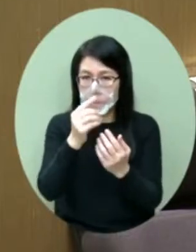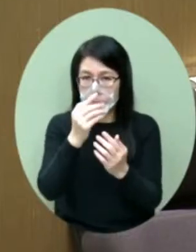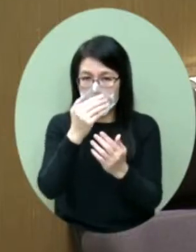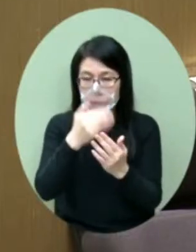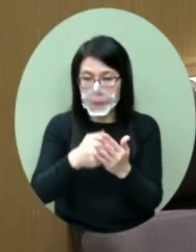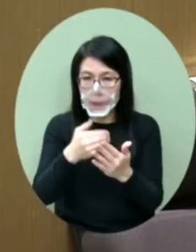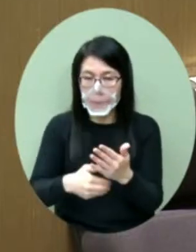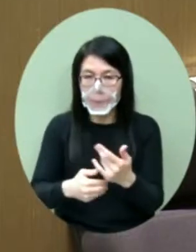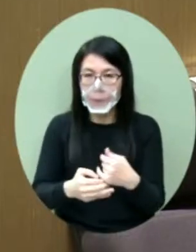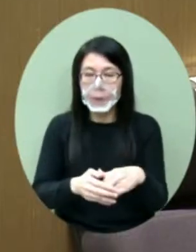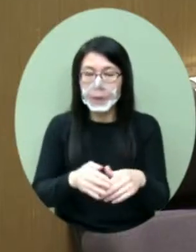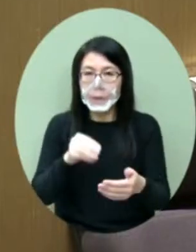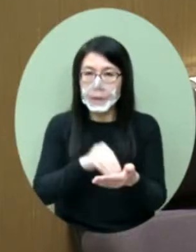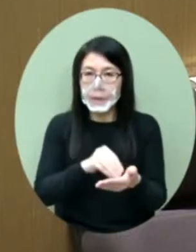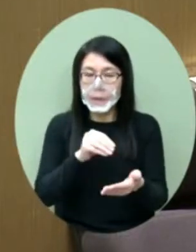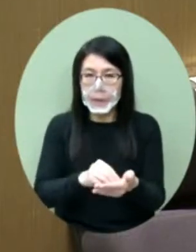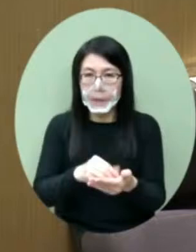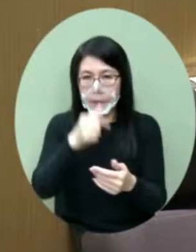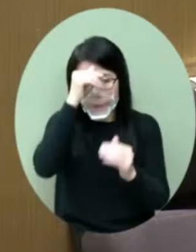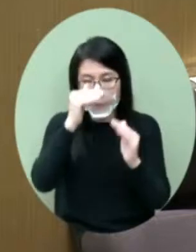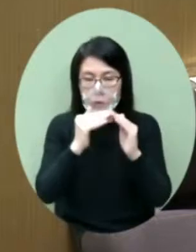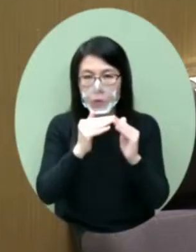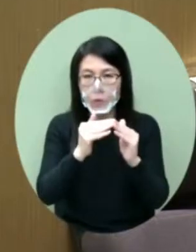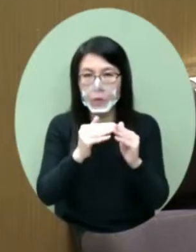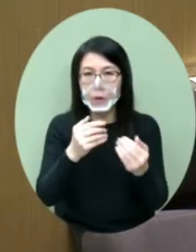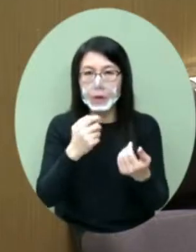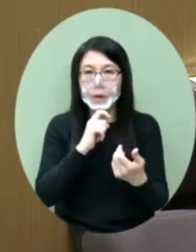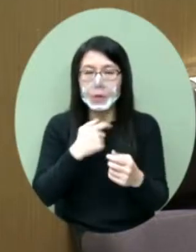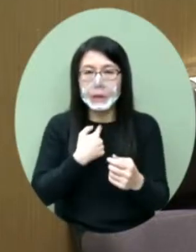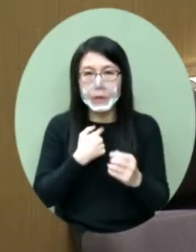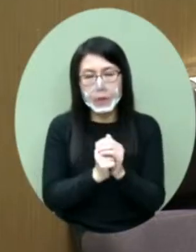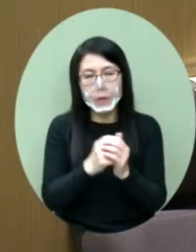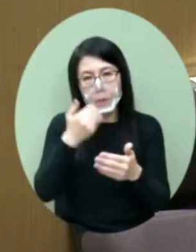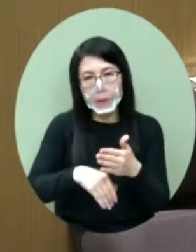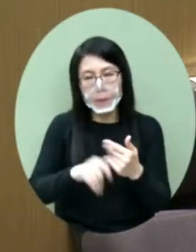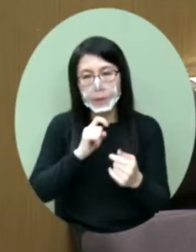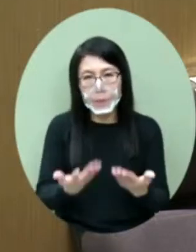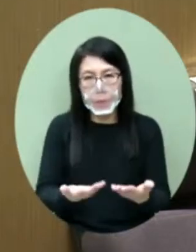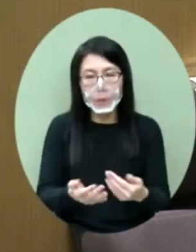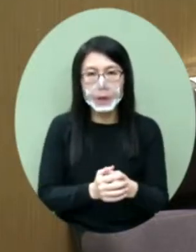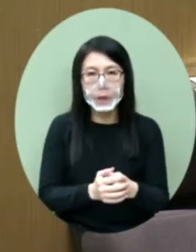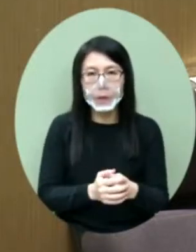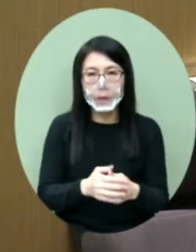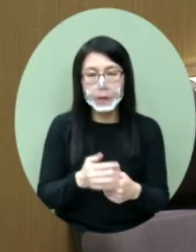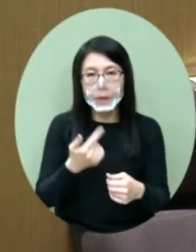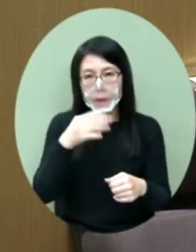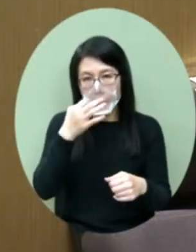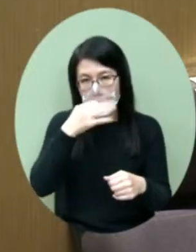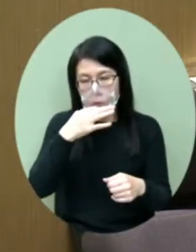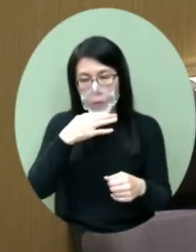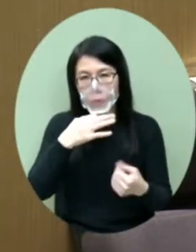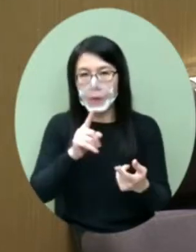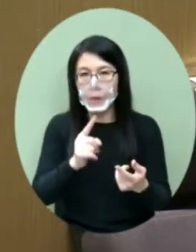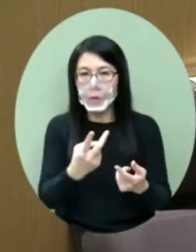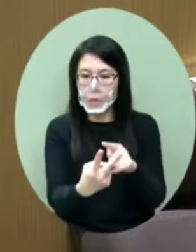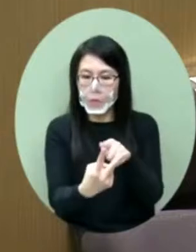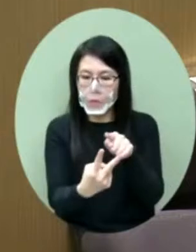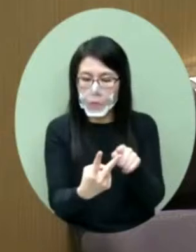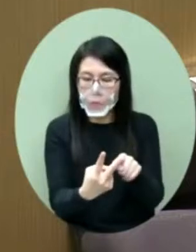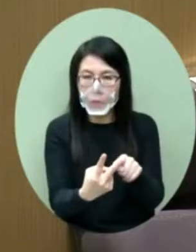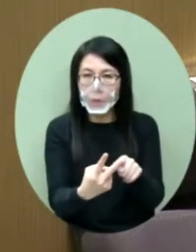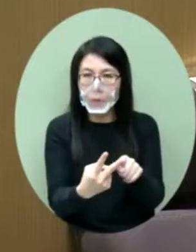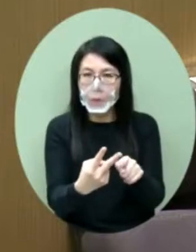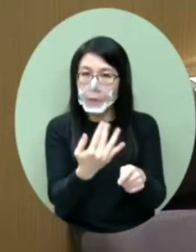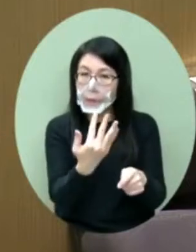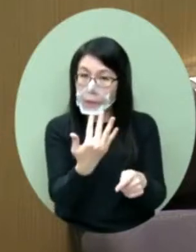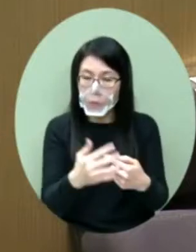seen a recent drop in number of cases. What is the appointment situation for designated clinics? Has there been a drop? Well, for